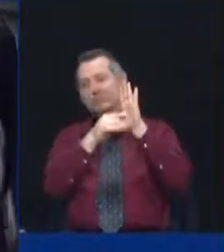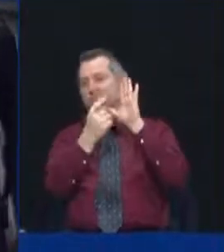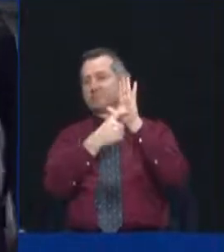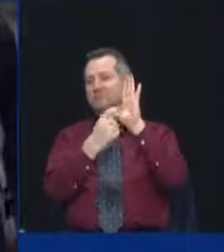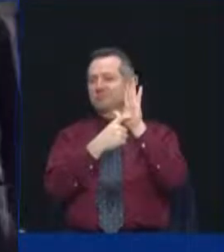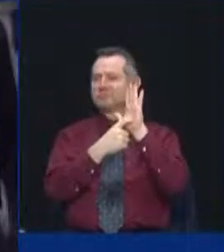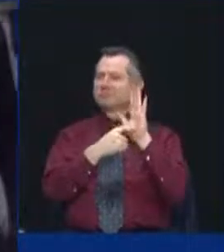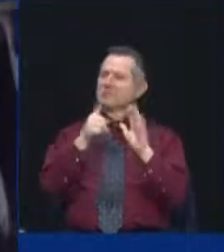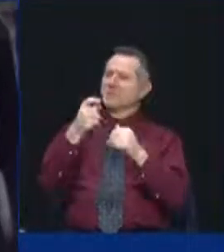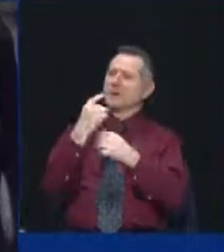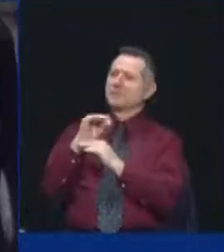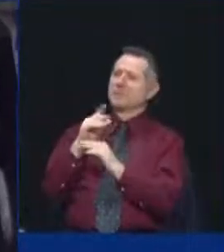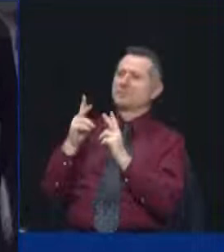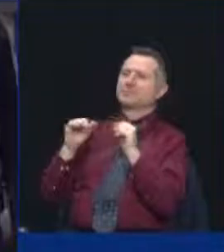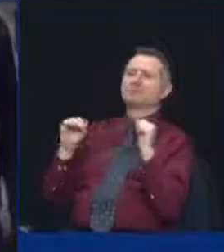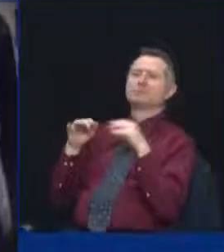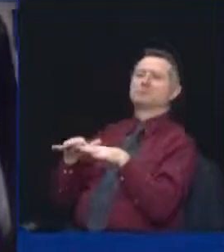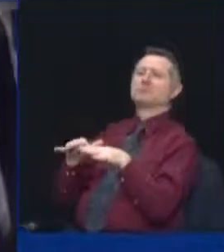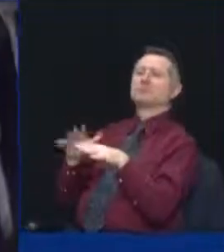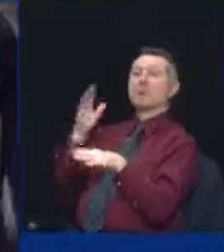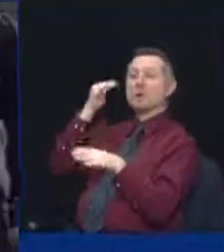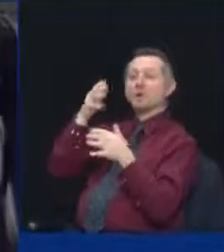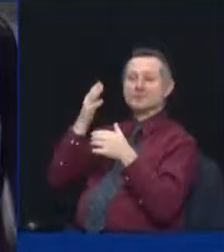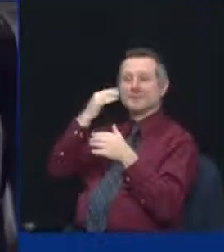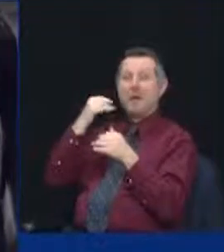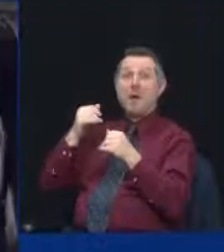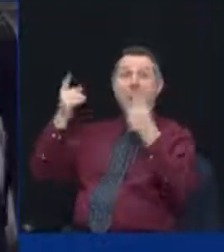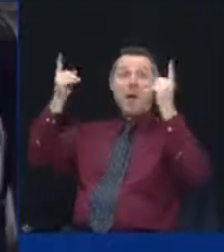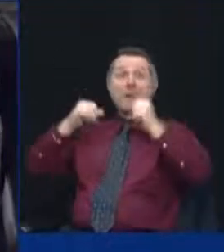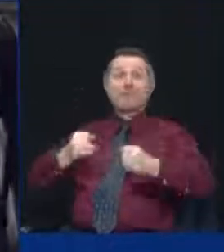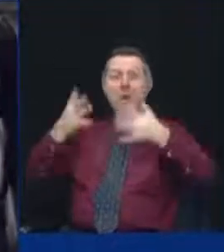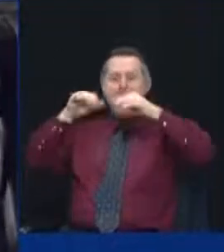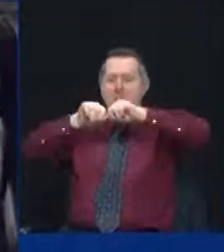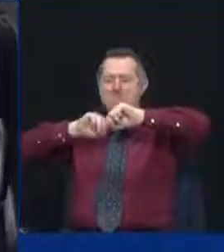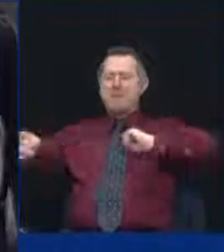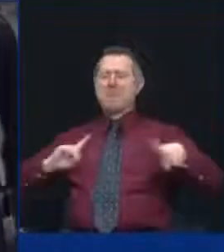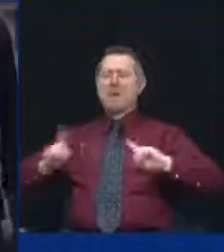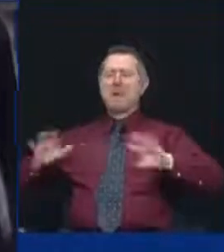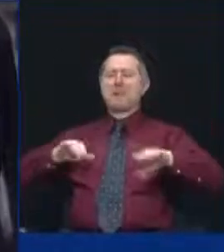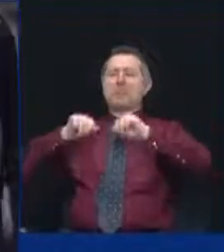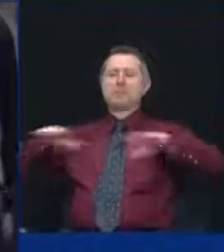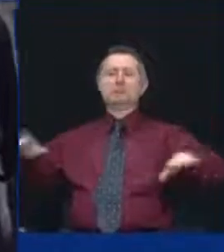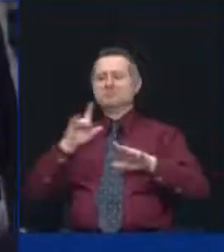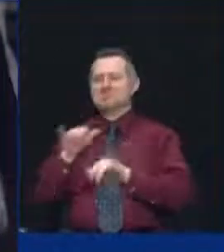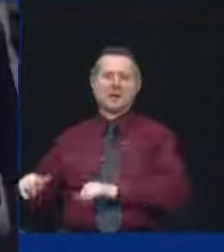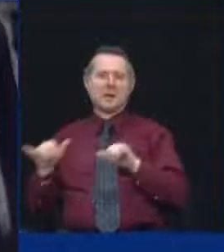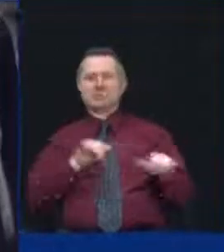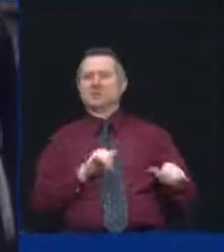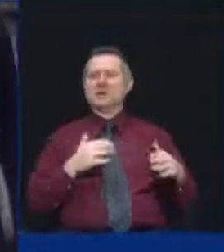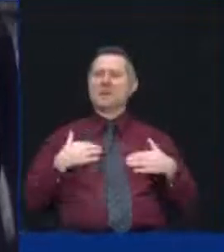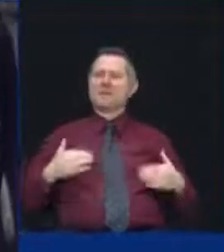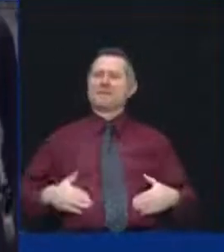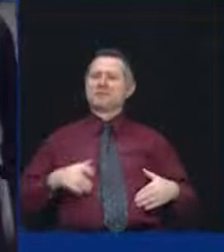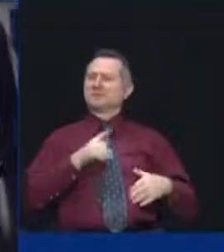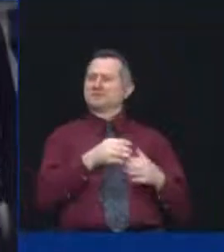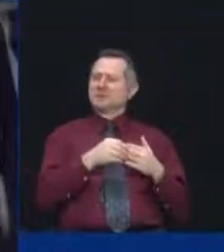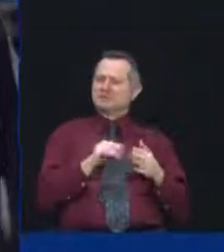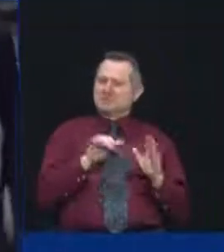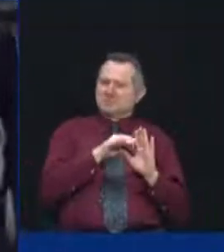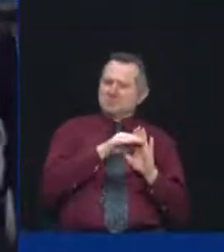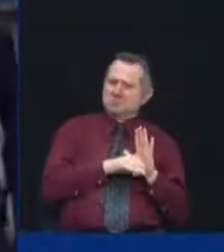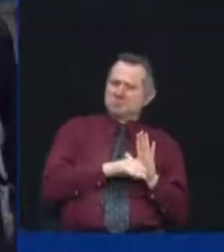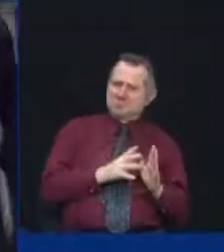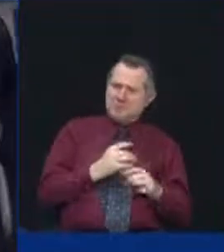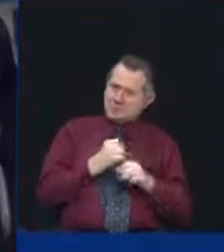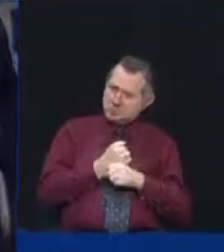to this amount of people so you can exit the building quickly. The same applies for the health rules. It's the same thing. It's safer with this